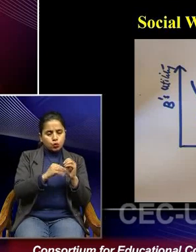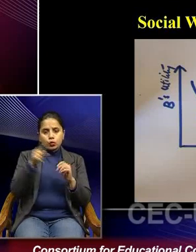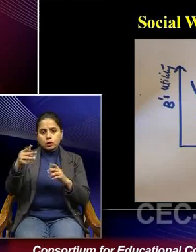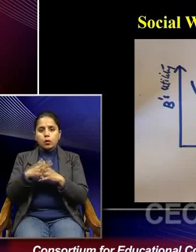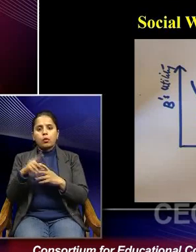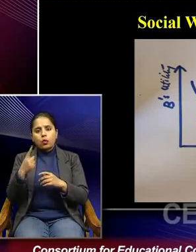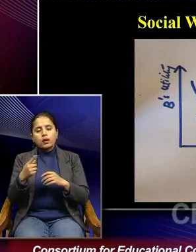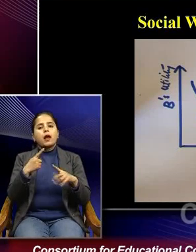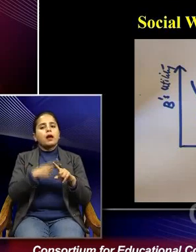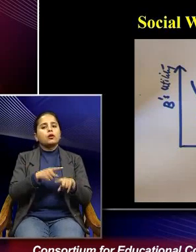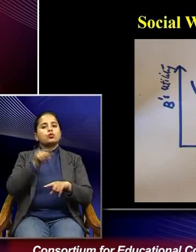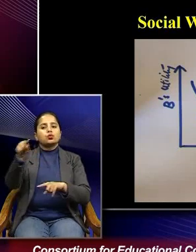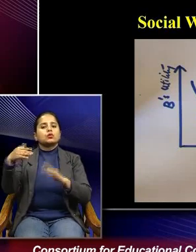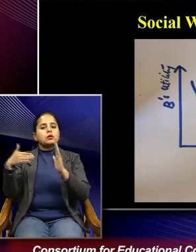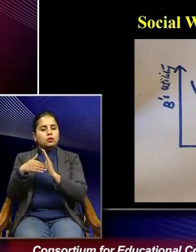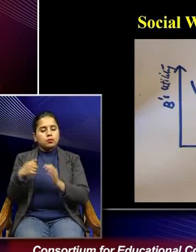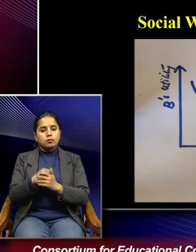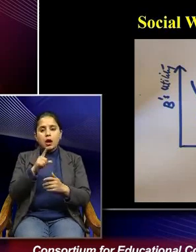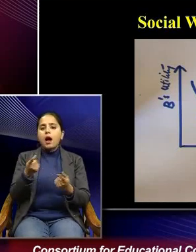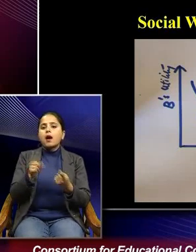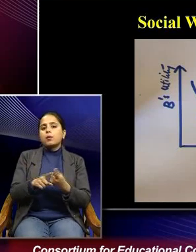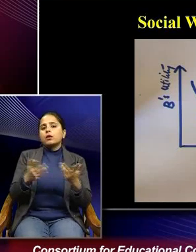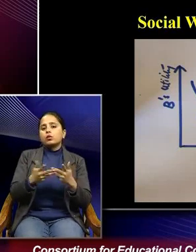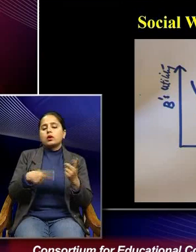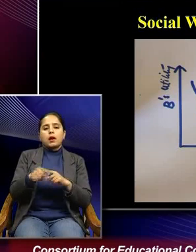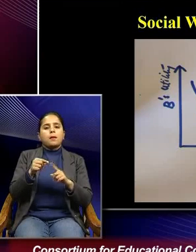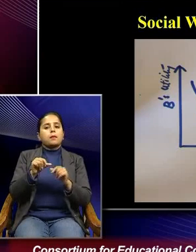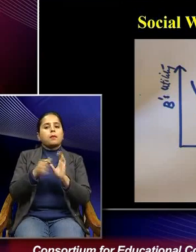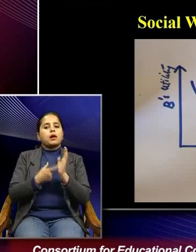to Z. But what happens to the Pareto